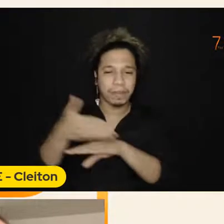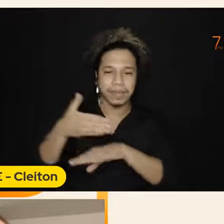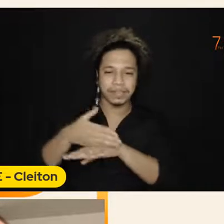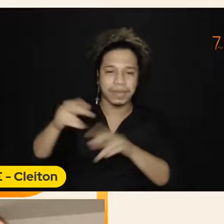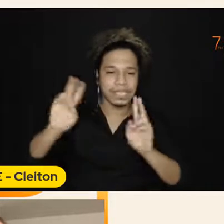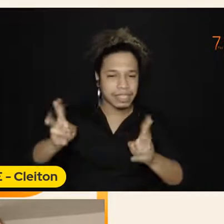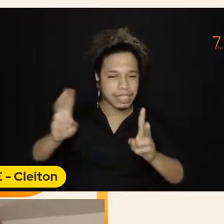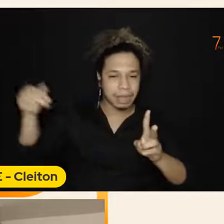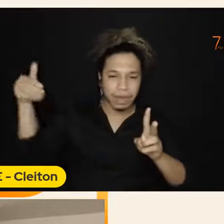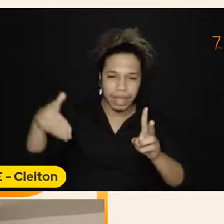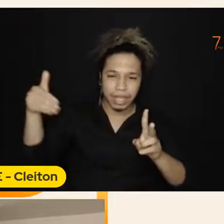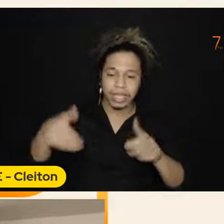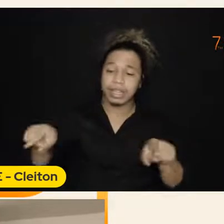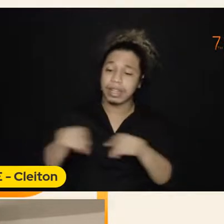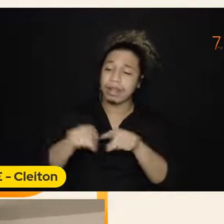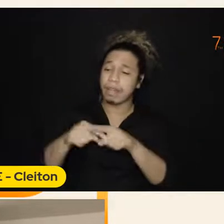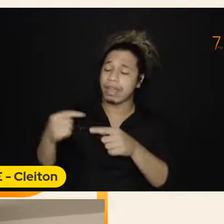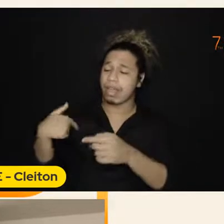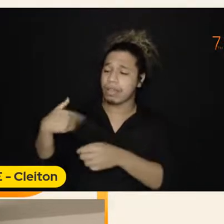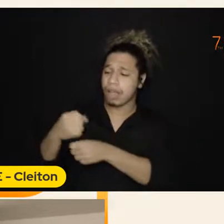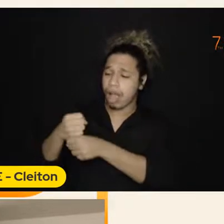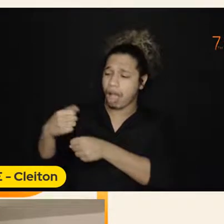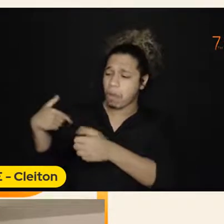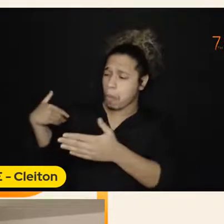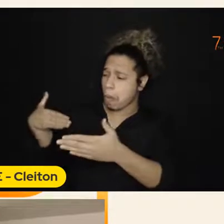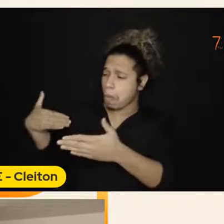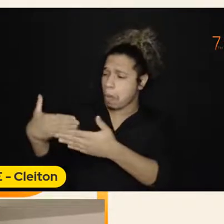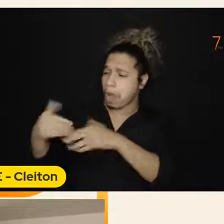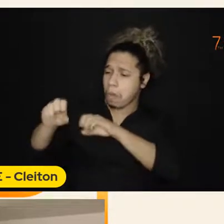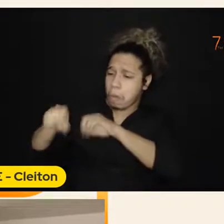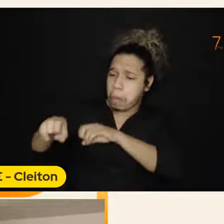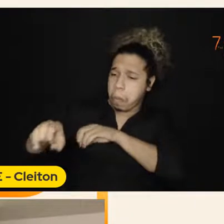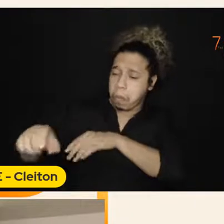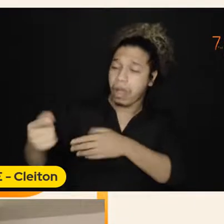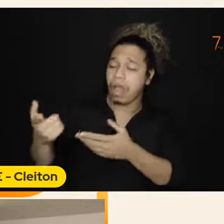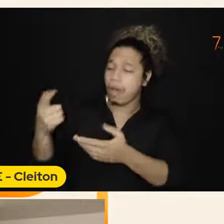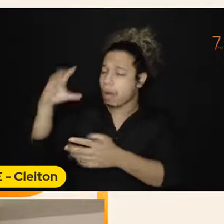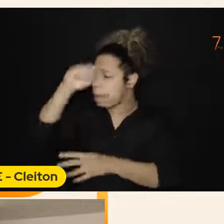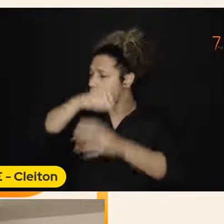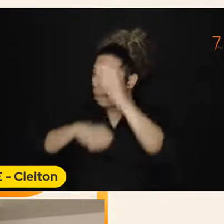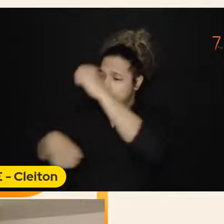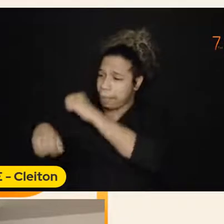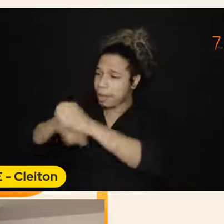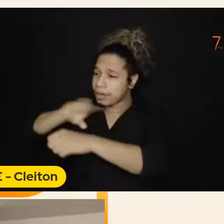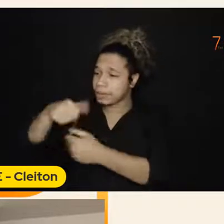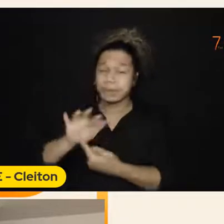what I have come to learn over these 10 years of teaching experience. Great.